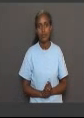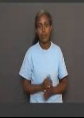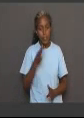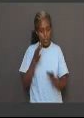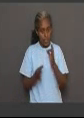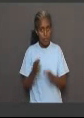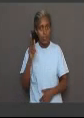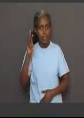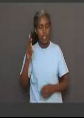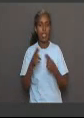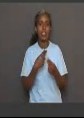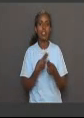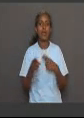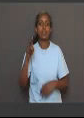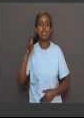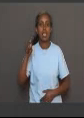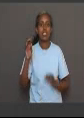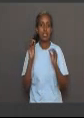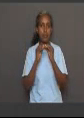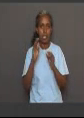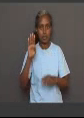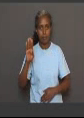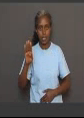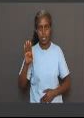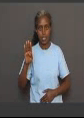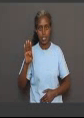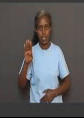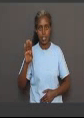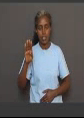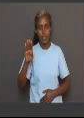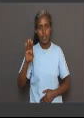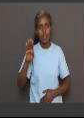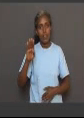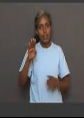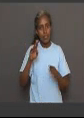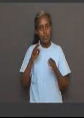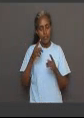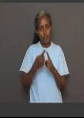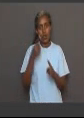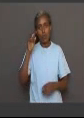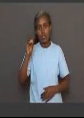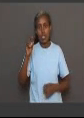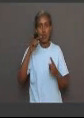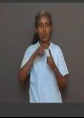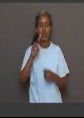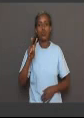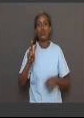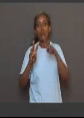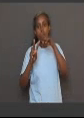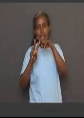If k times x plus b varies from 0 to 2